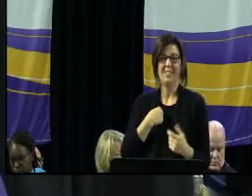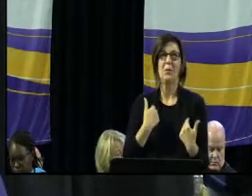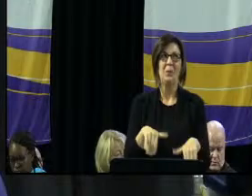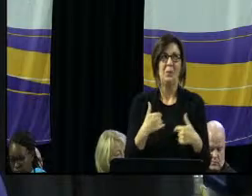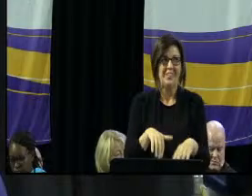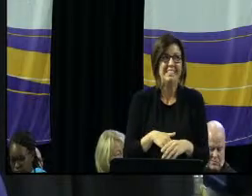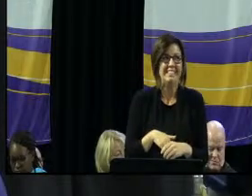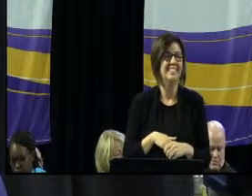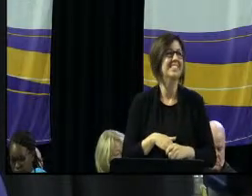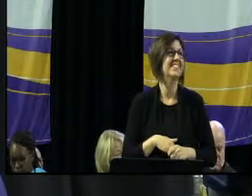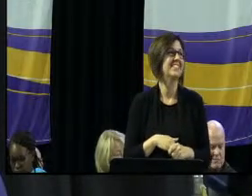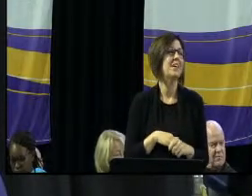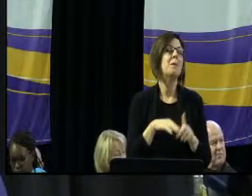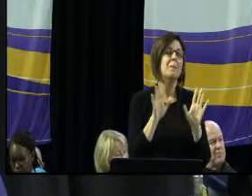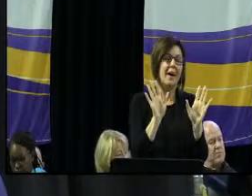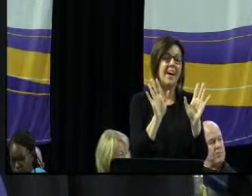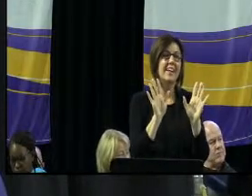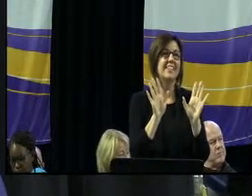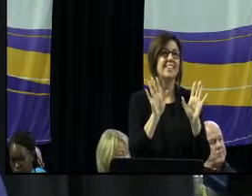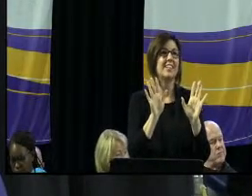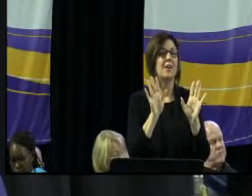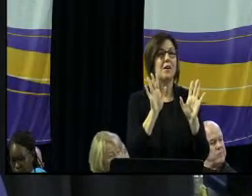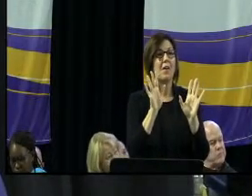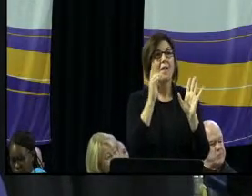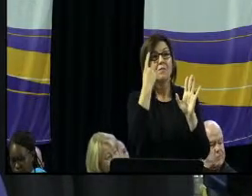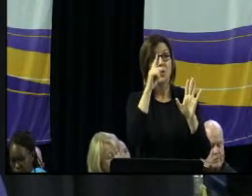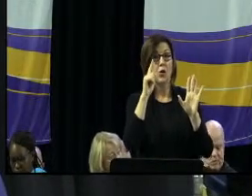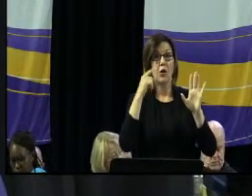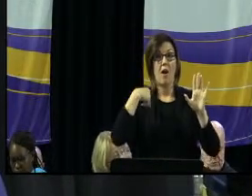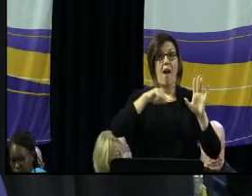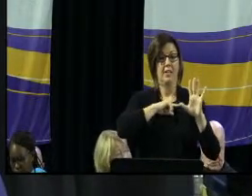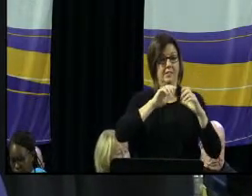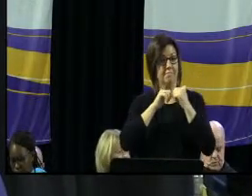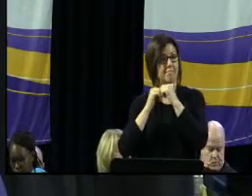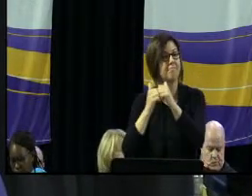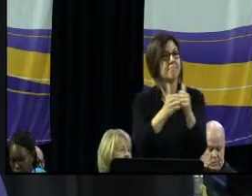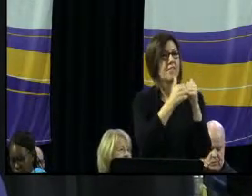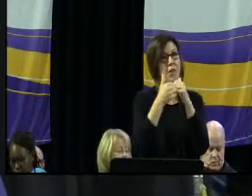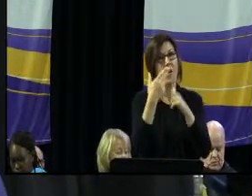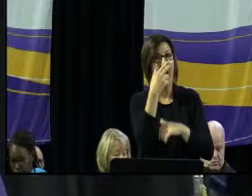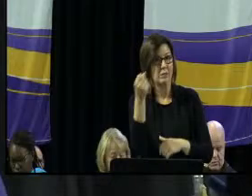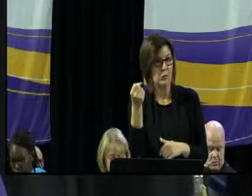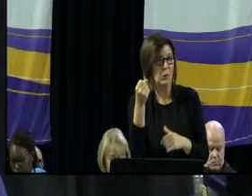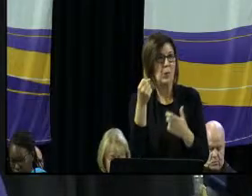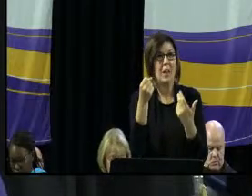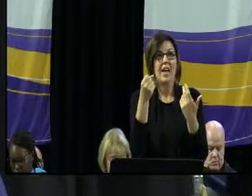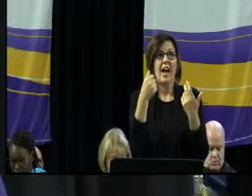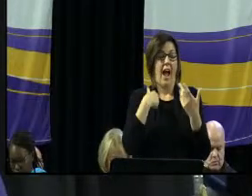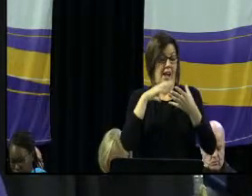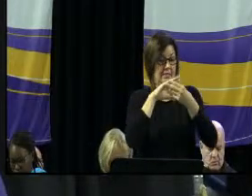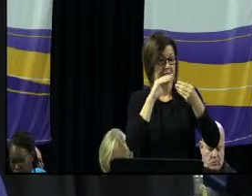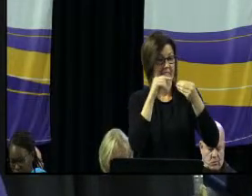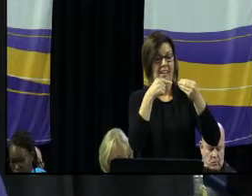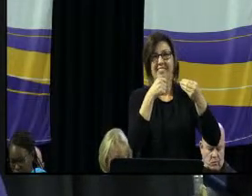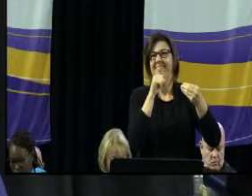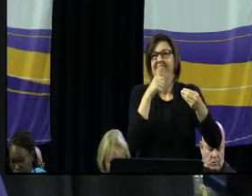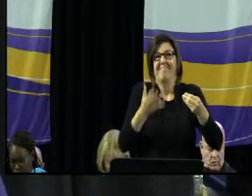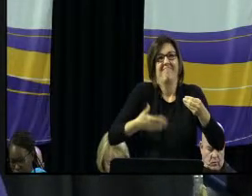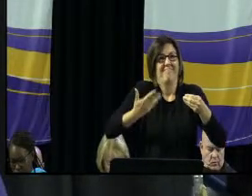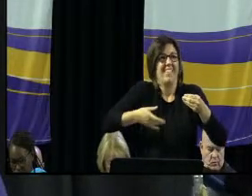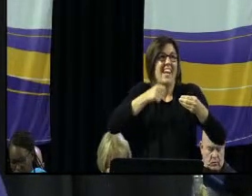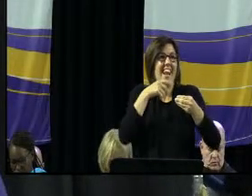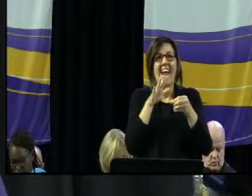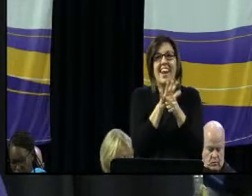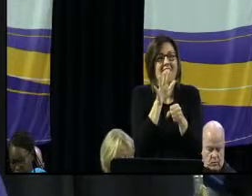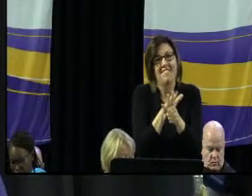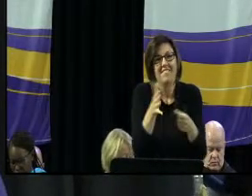it. But in regards to our shared experience of Wilson High, I do not think my words can truly do it justice.